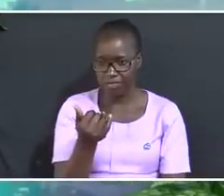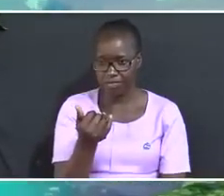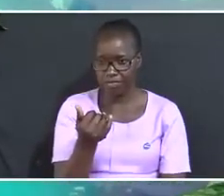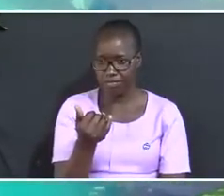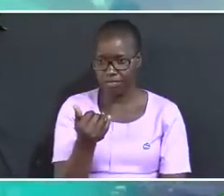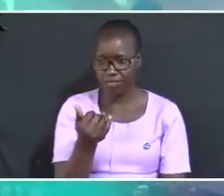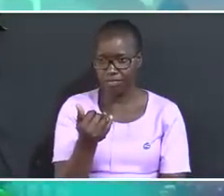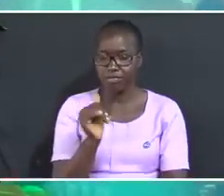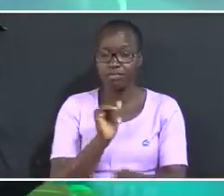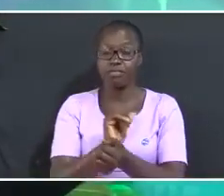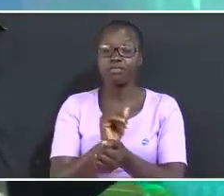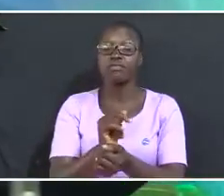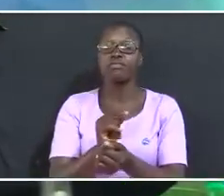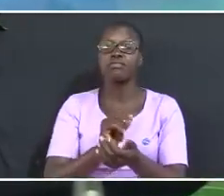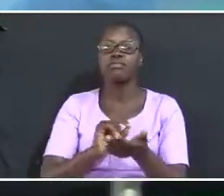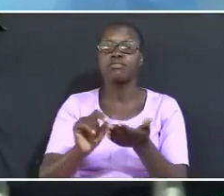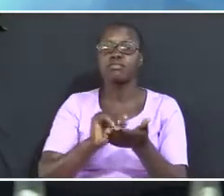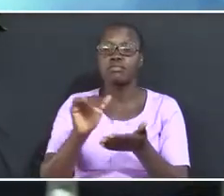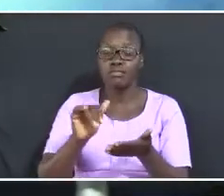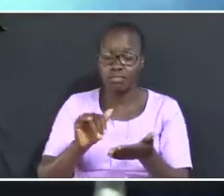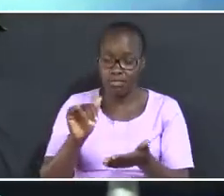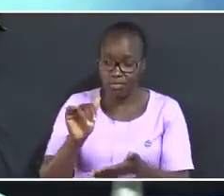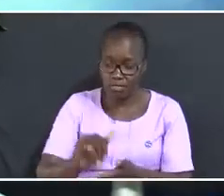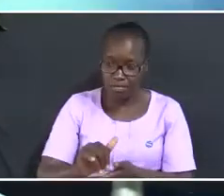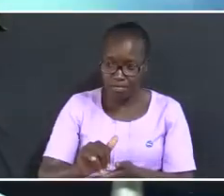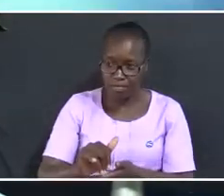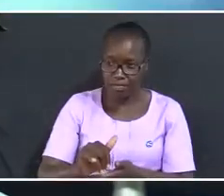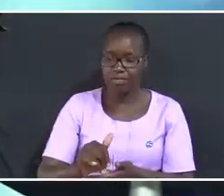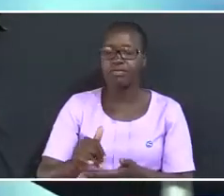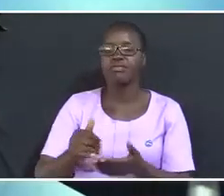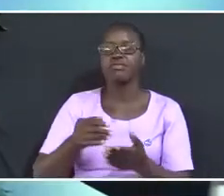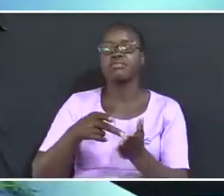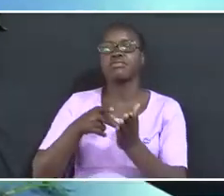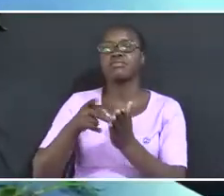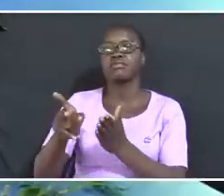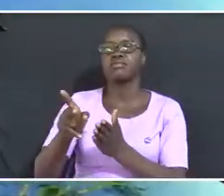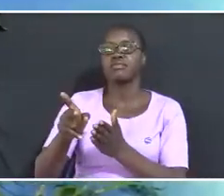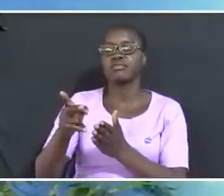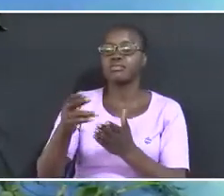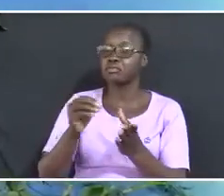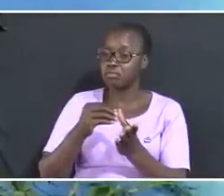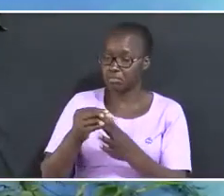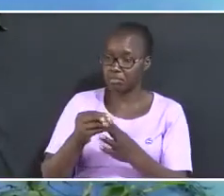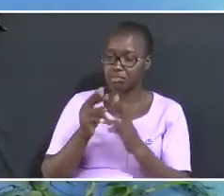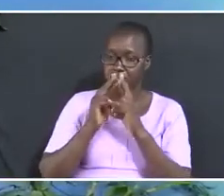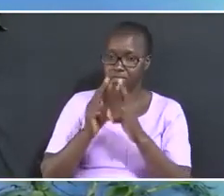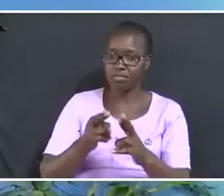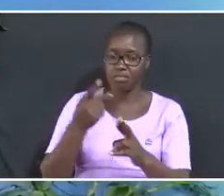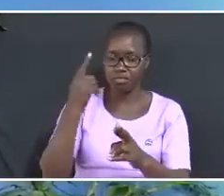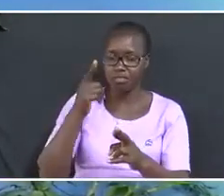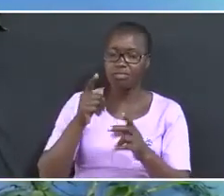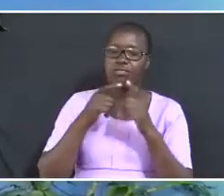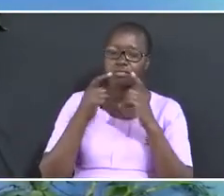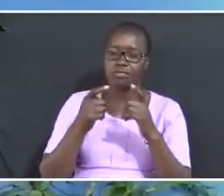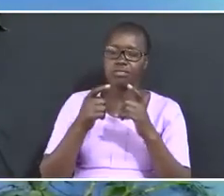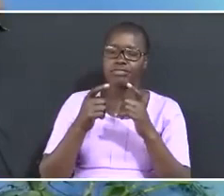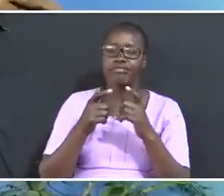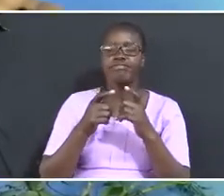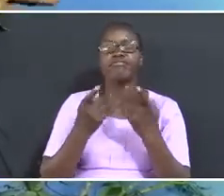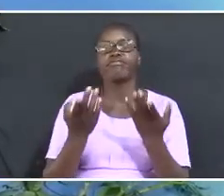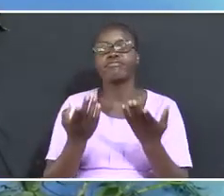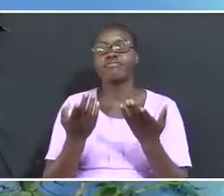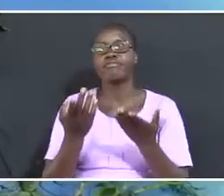wrote that the wages of sin is death. So if you live that life up to the